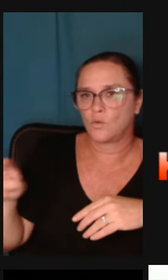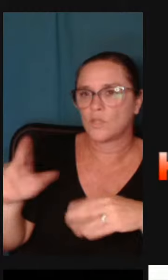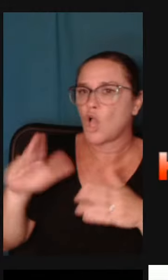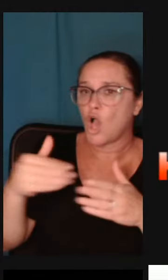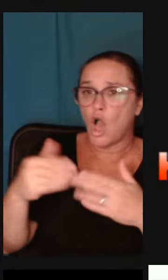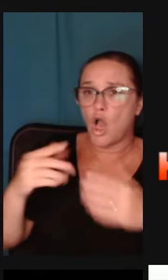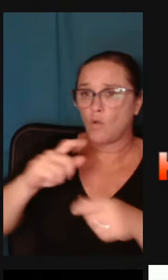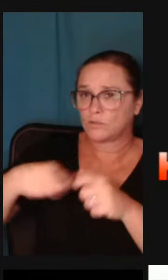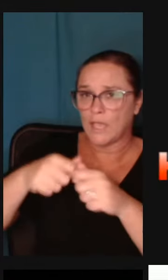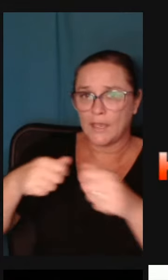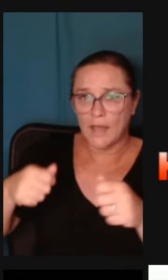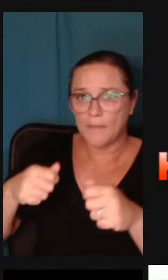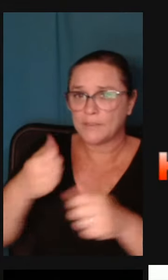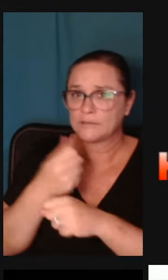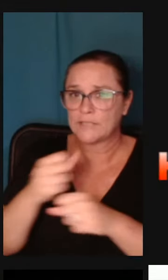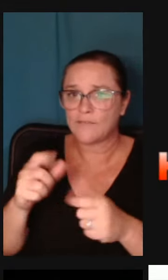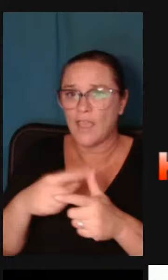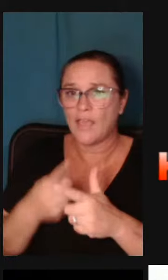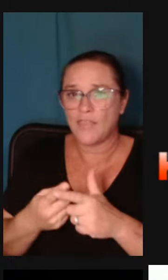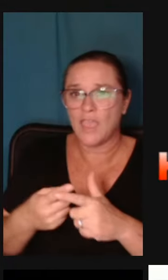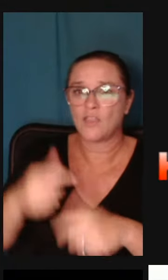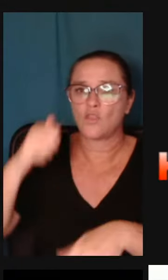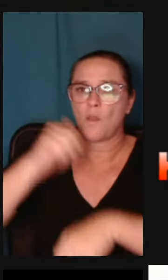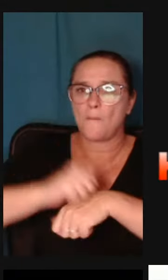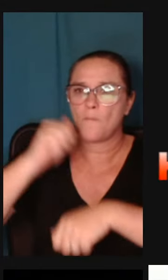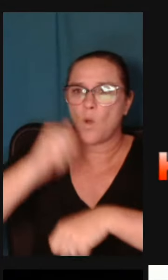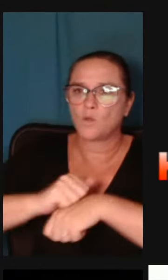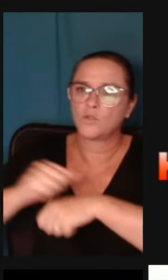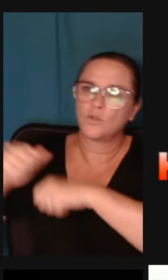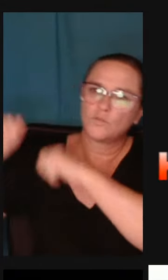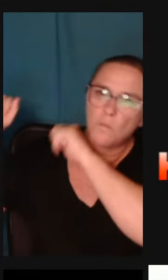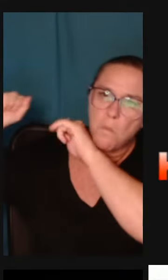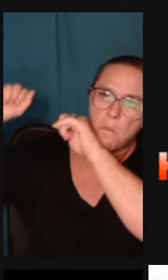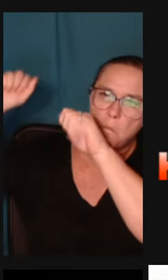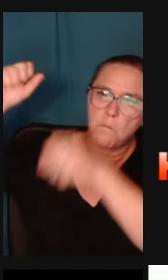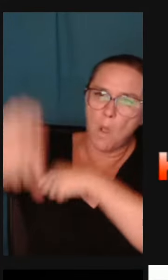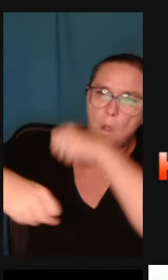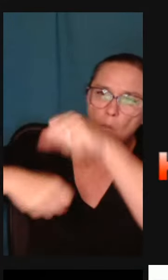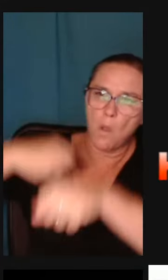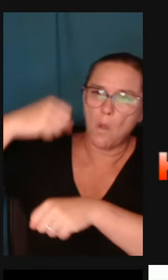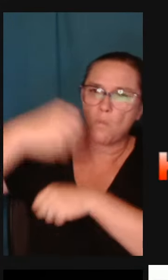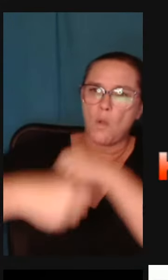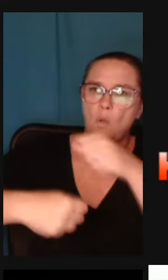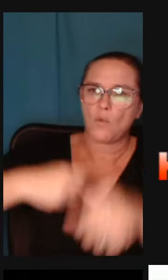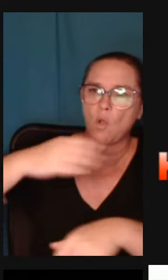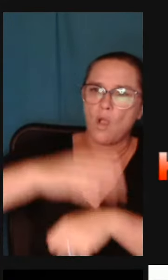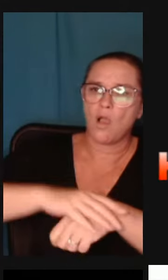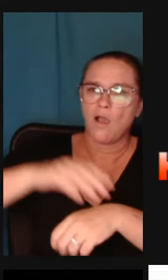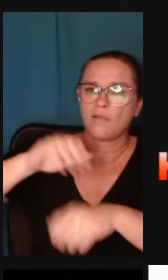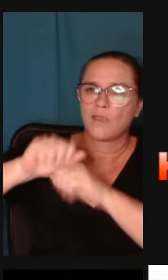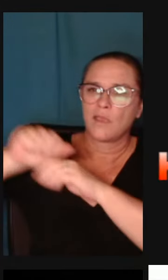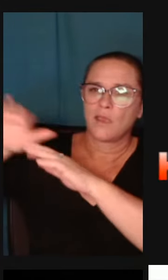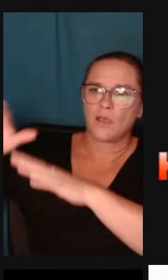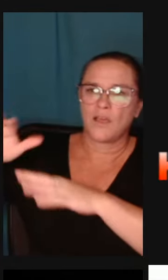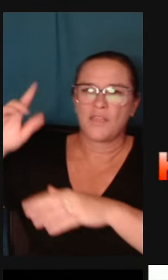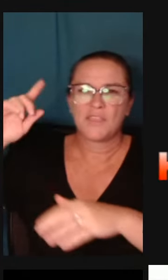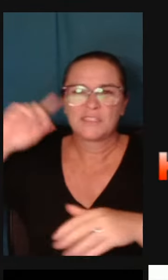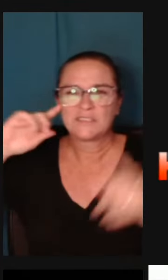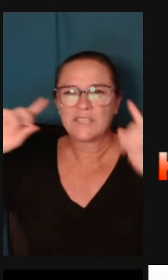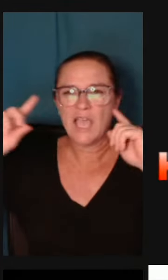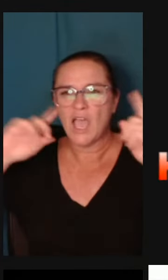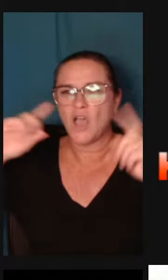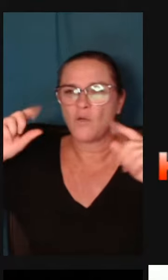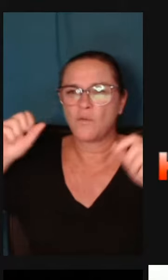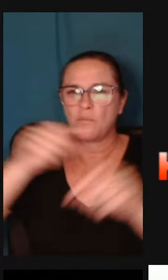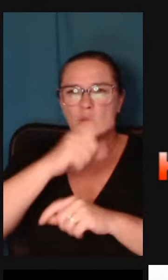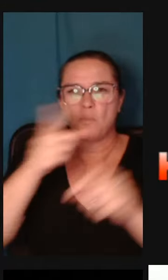safe until suddenly came the crash of boulders flying downhill. The sound came from everywhere, bouncing off